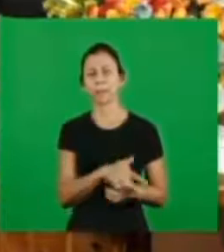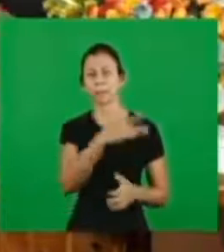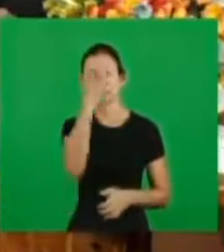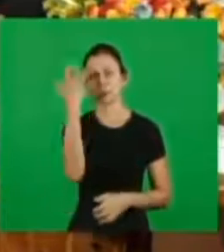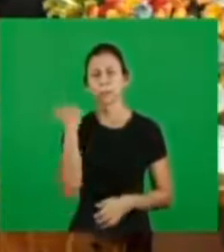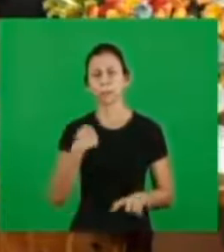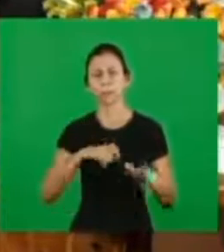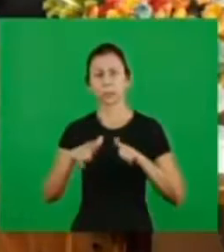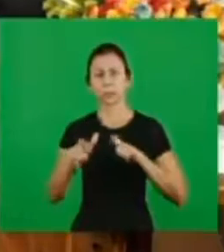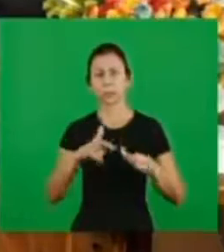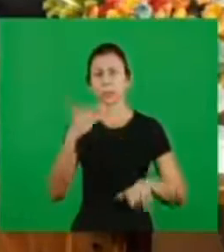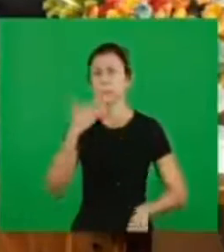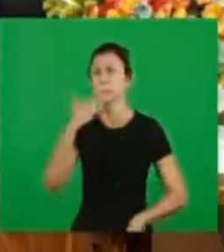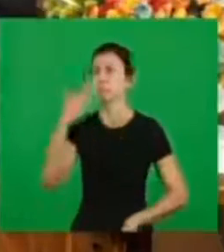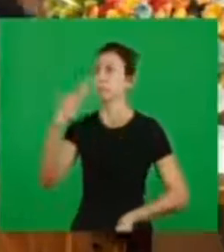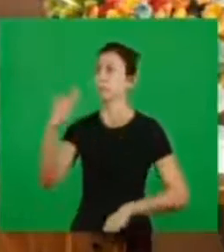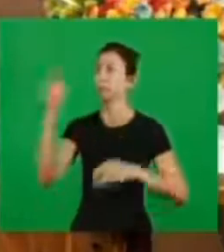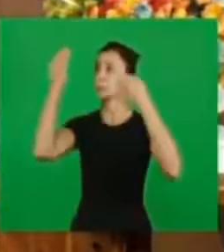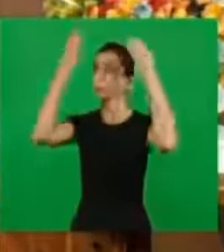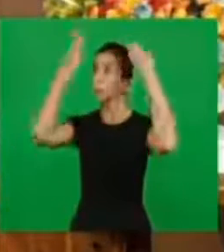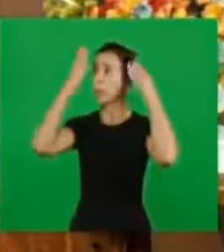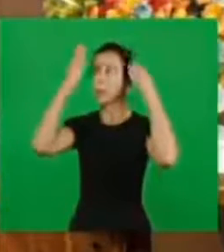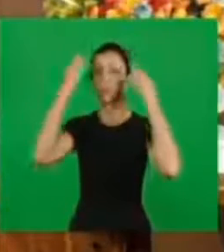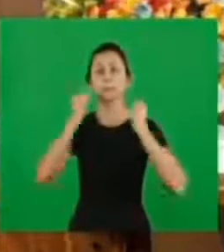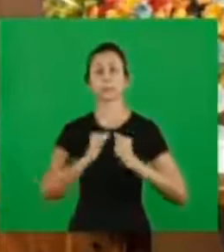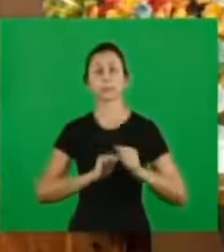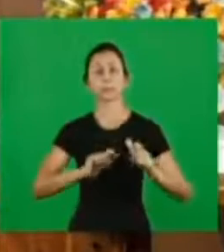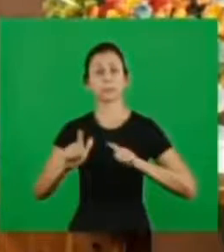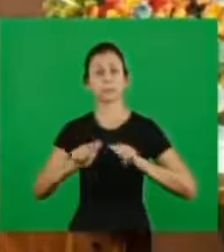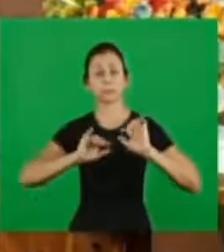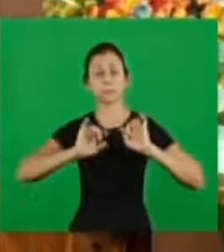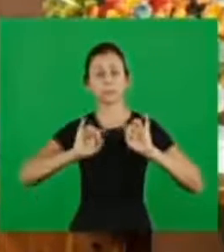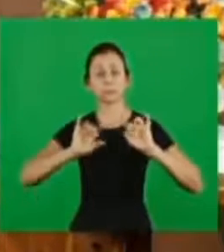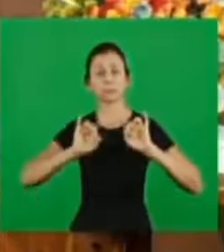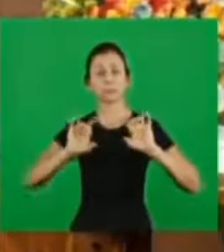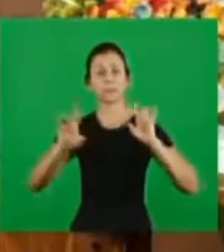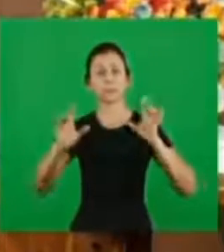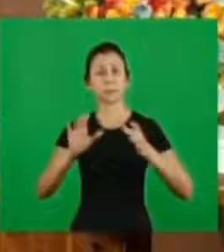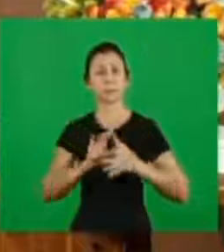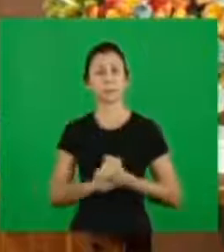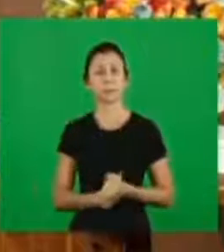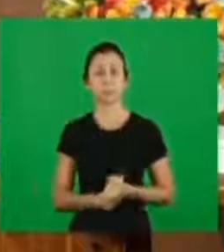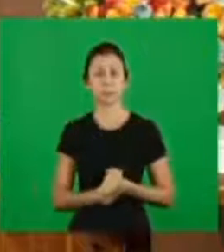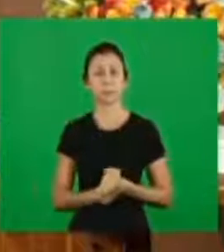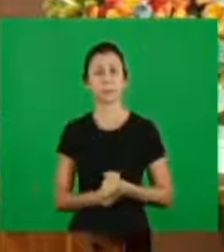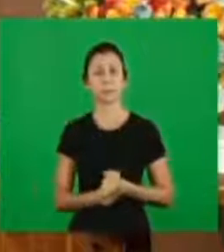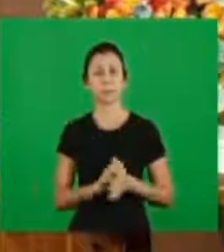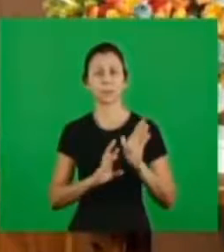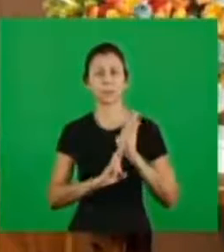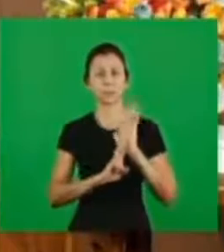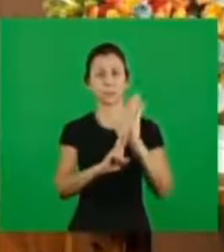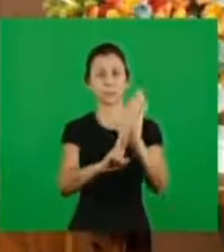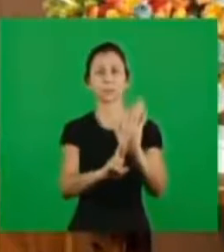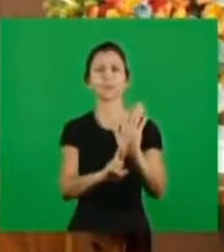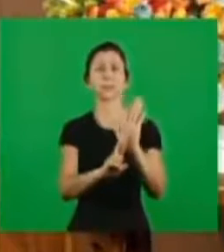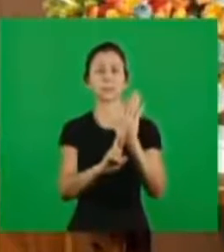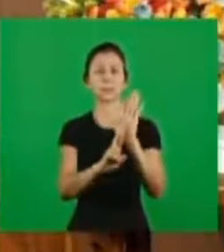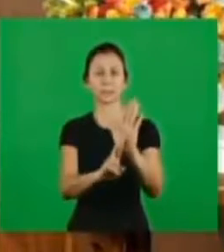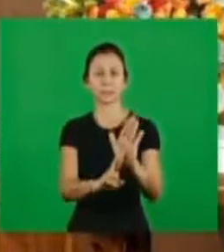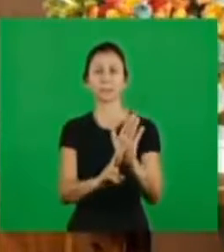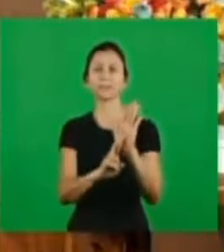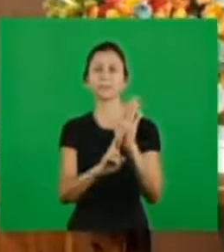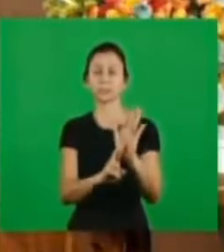on a special work for the king. And this word is related to the messenger,